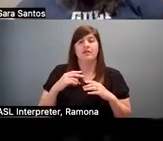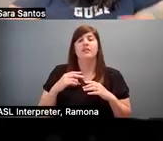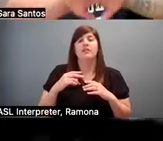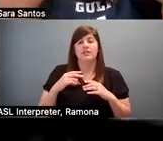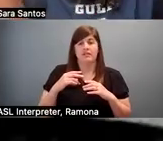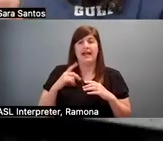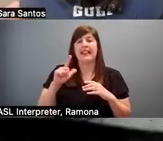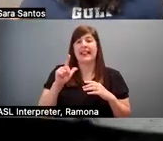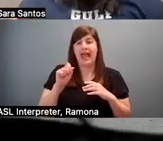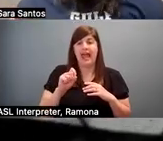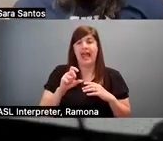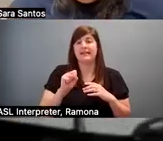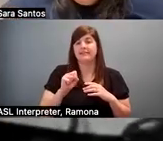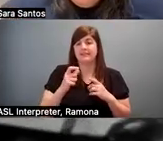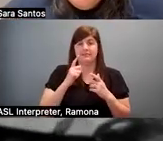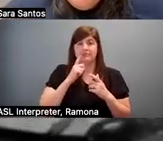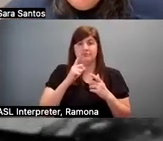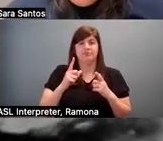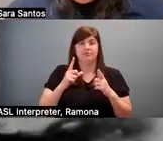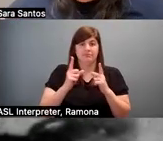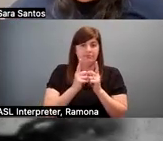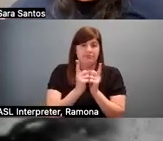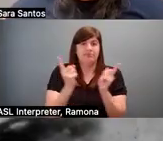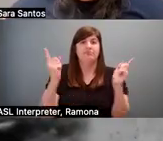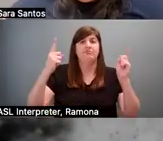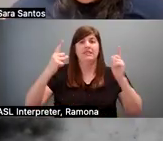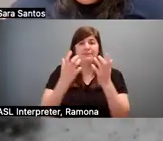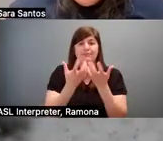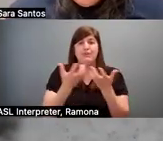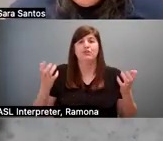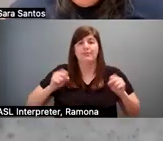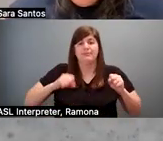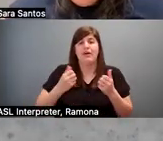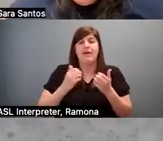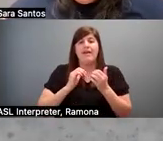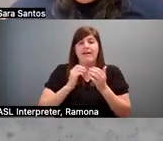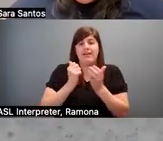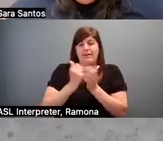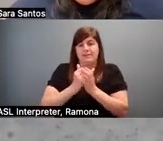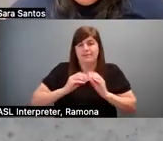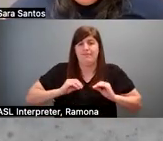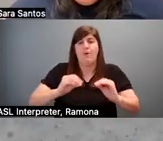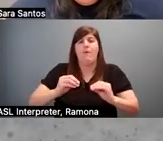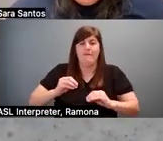legs as much as possible, and that helps them move forward.